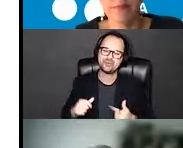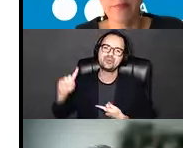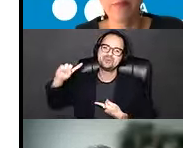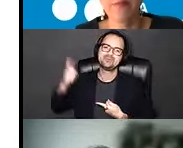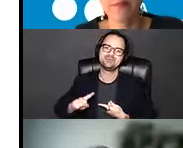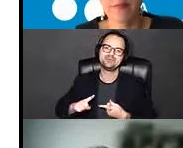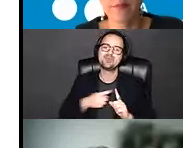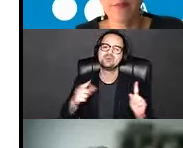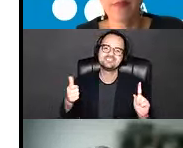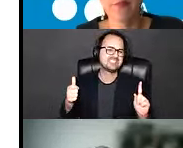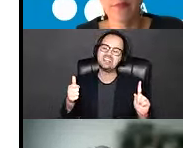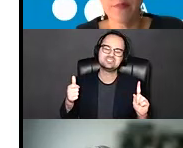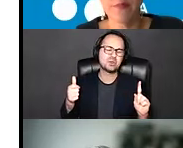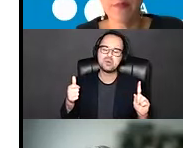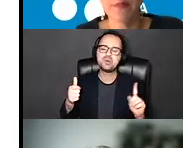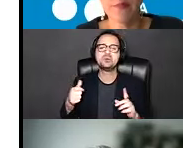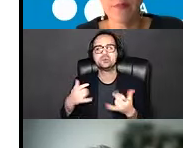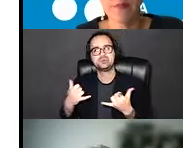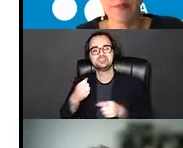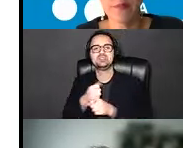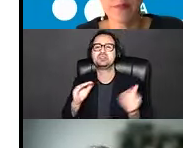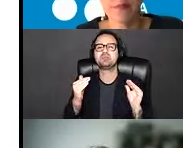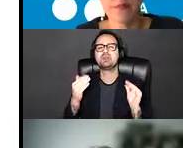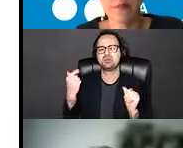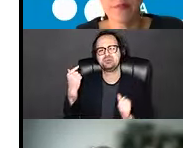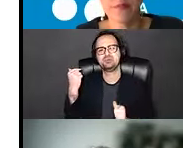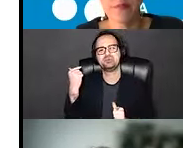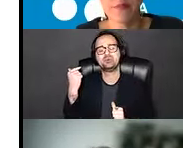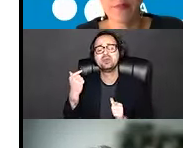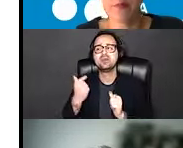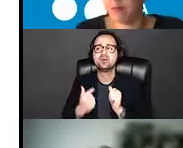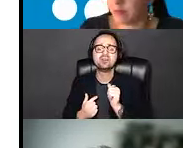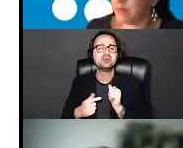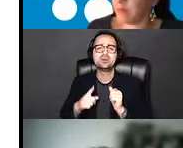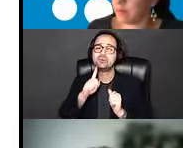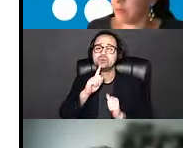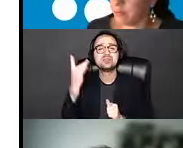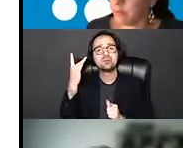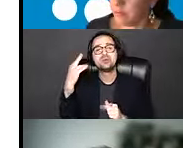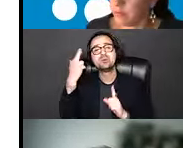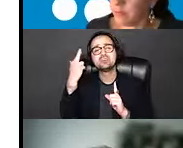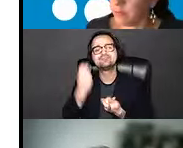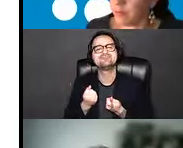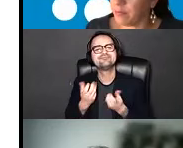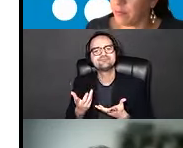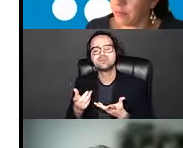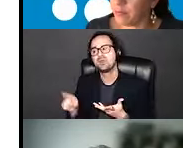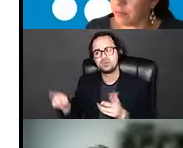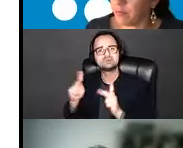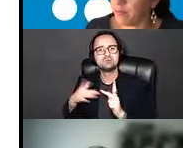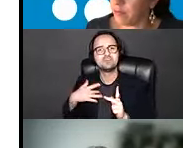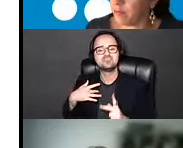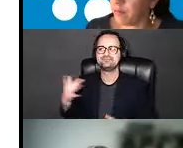10 this year versus last year, because they're very tired and they're really feeling the secondary